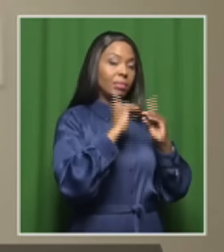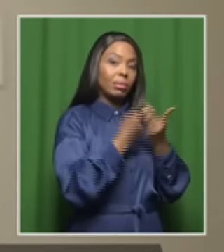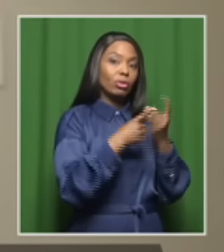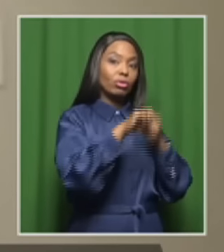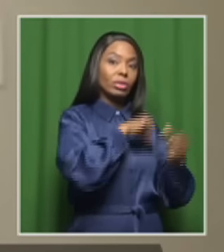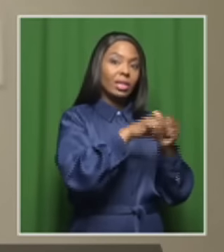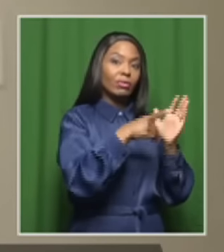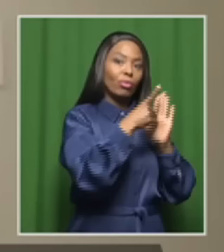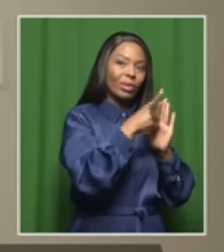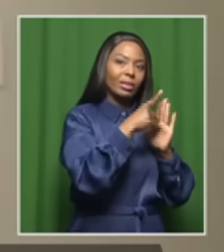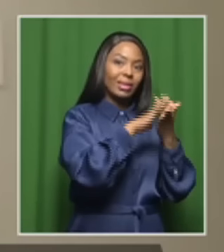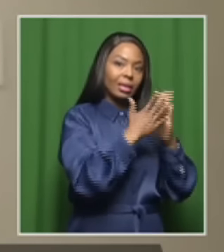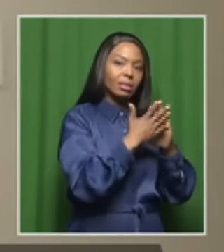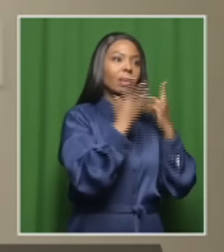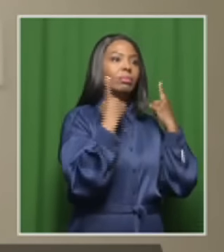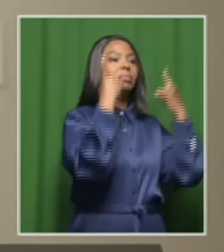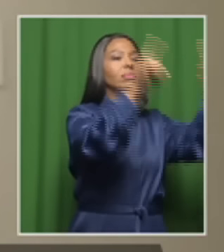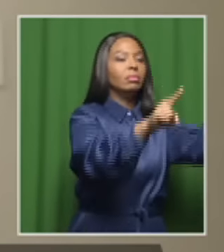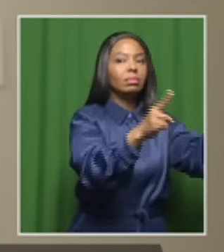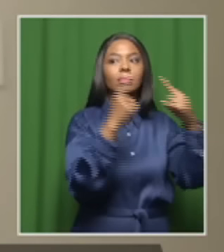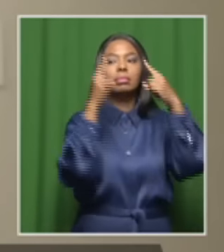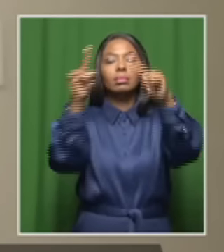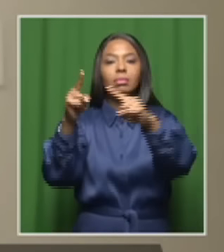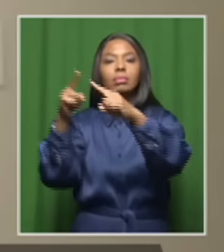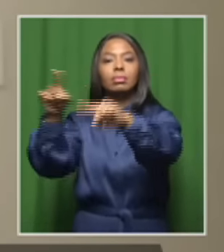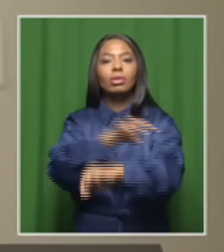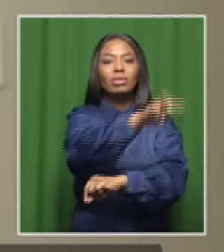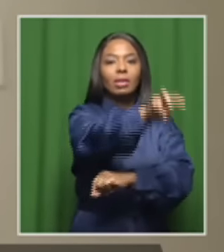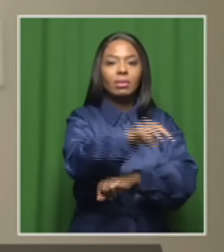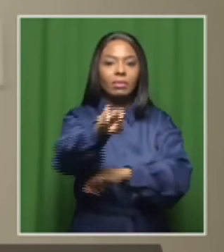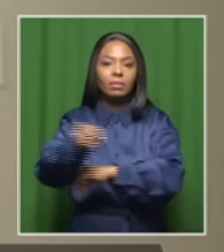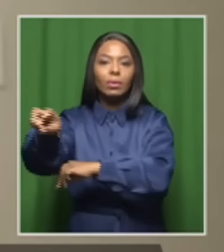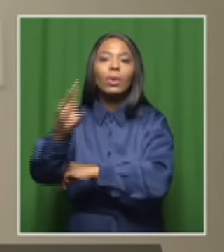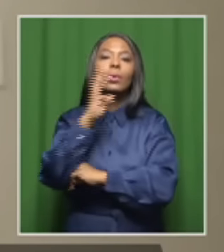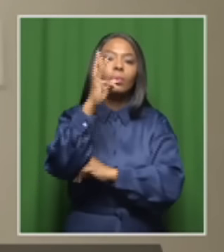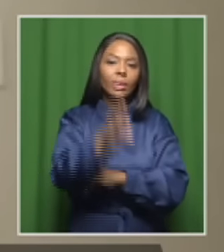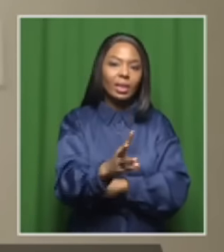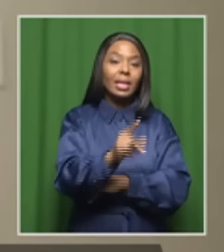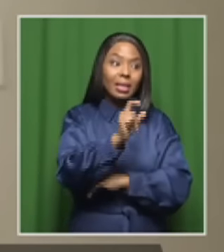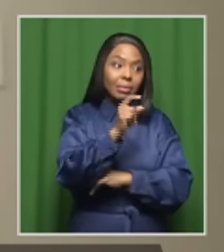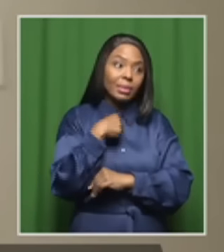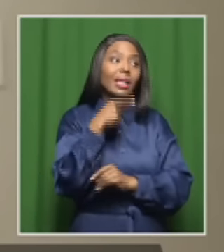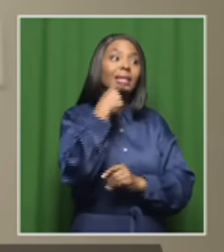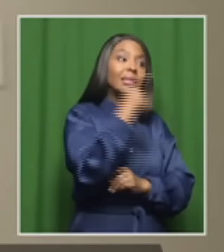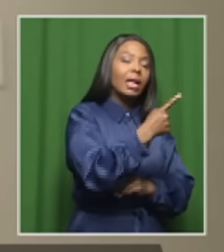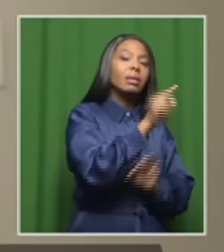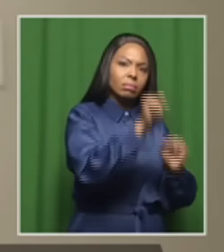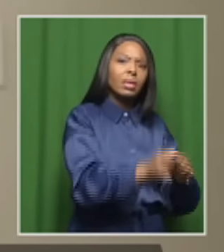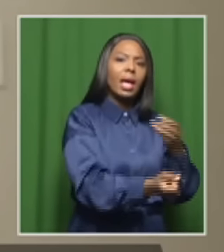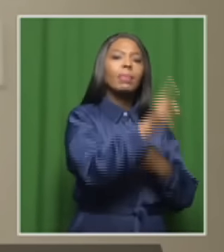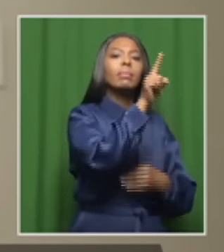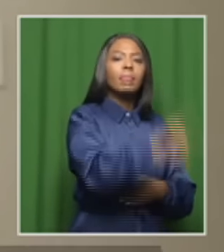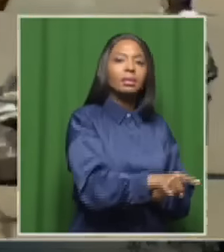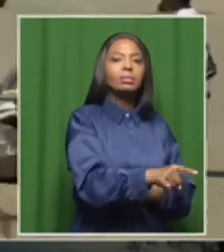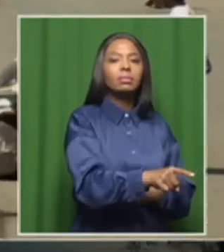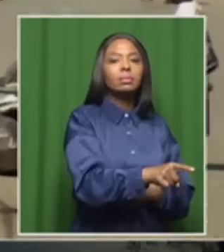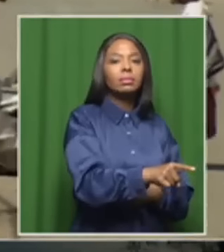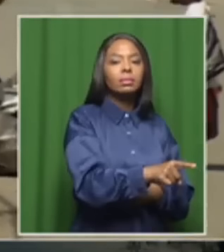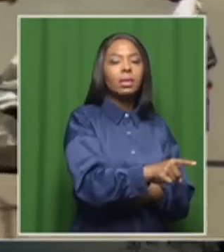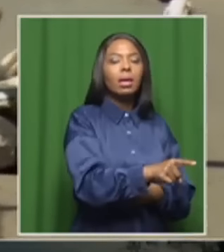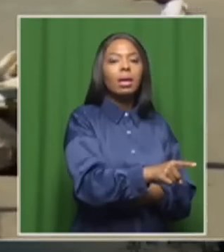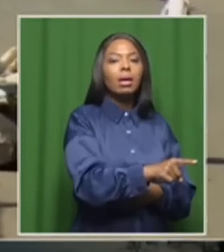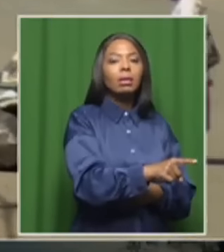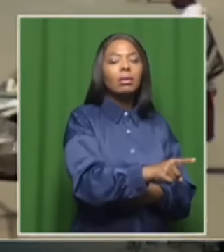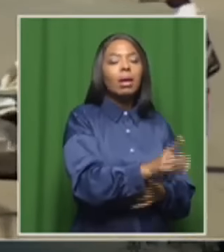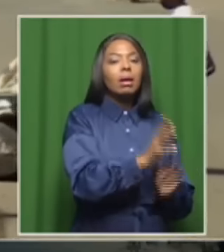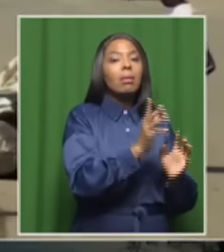All we are saying is that must happen, and we commend it, and it has been done, but